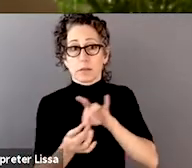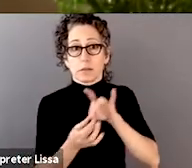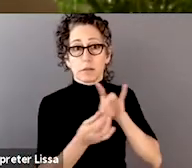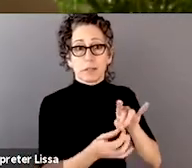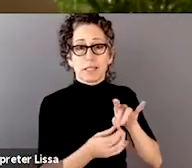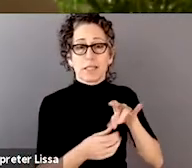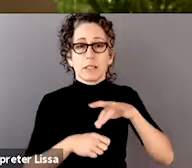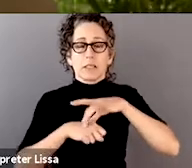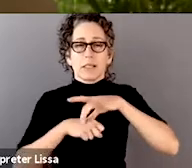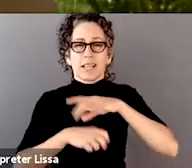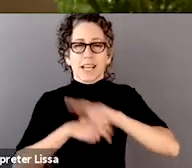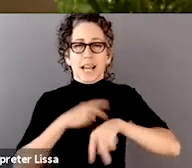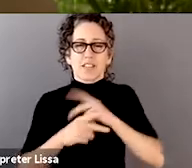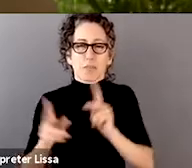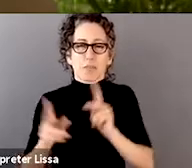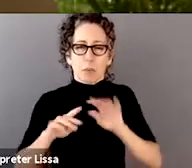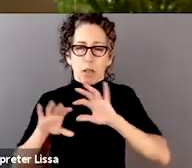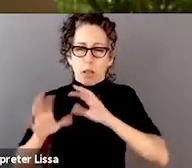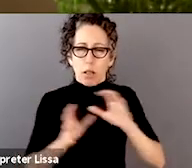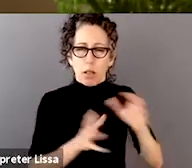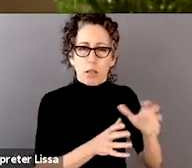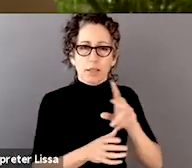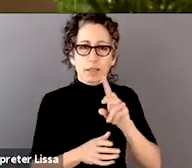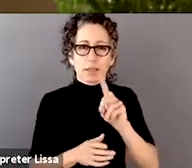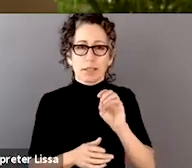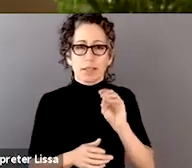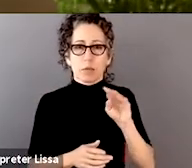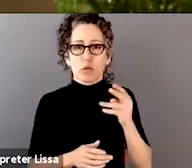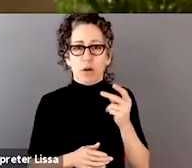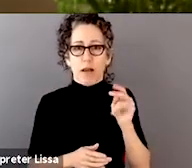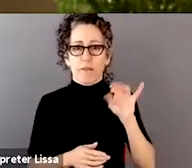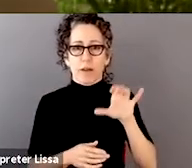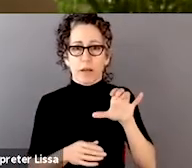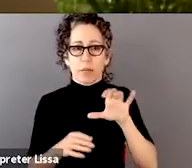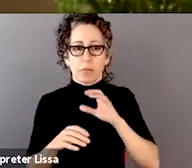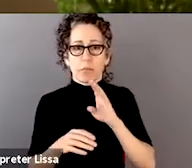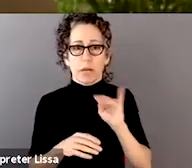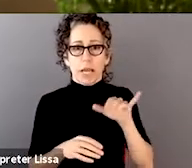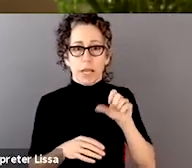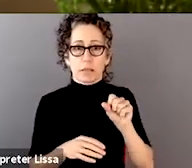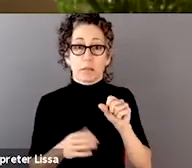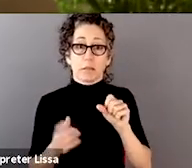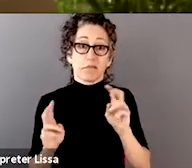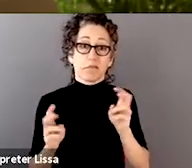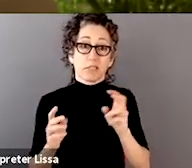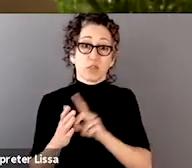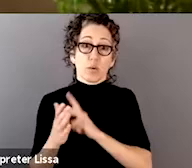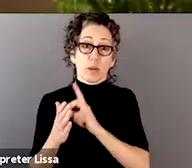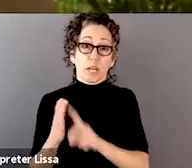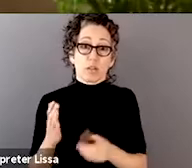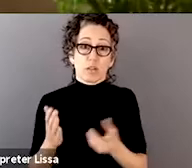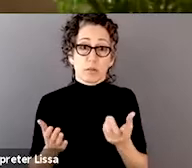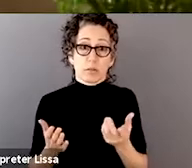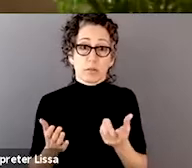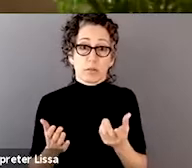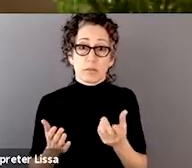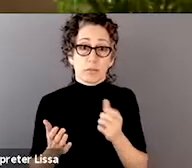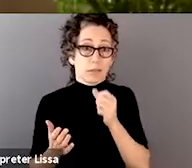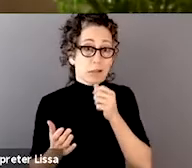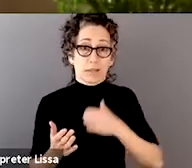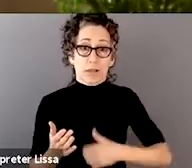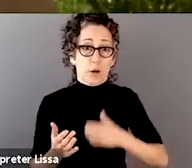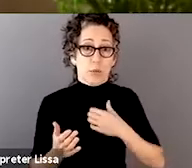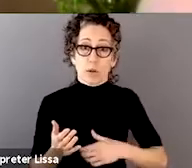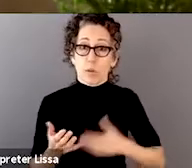right? So these are potentially, we also call this as like discrimination, because these are undesirable. We do not want